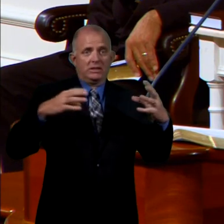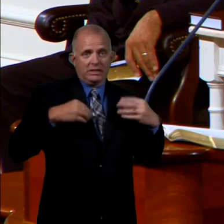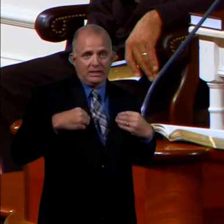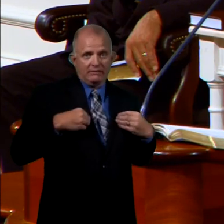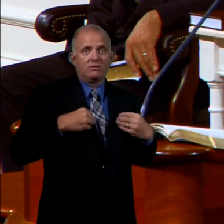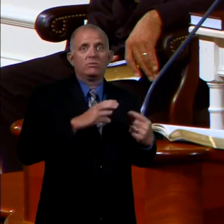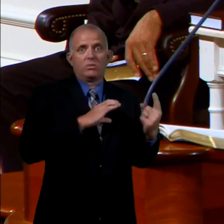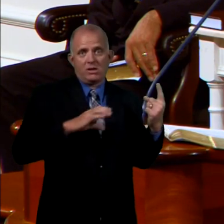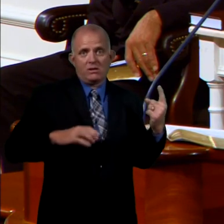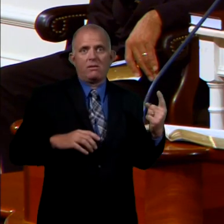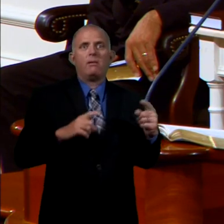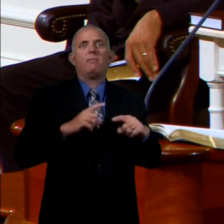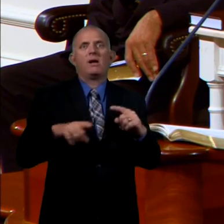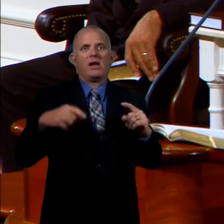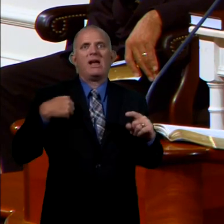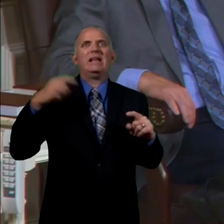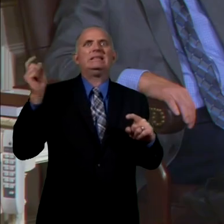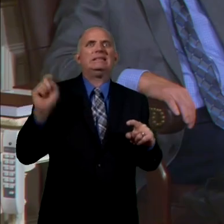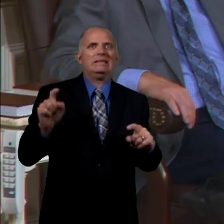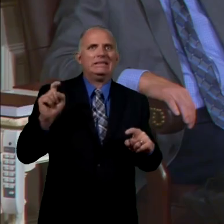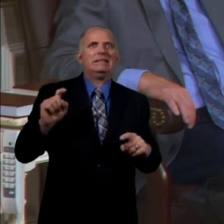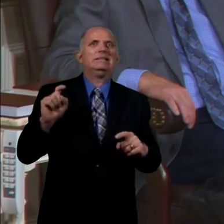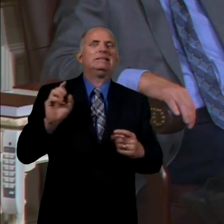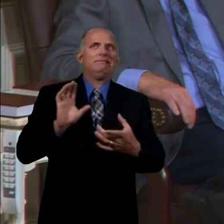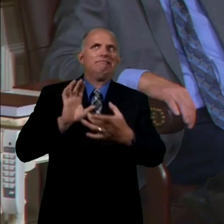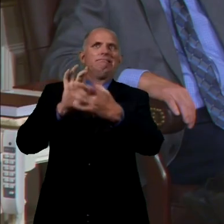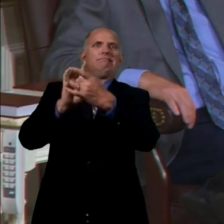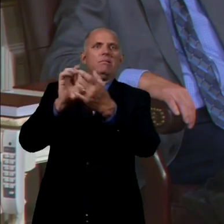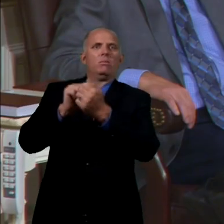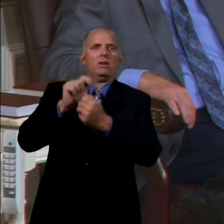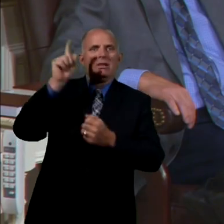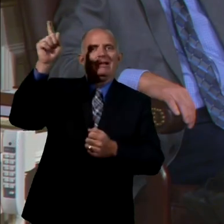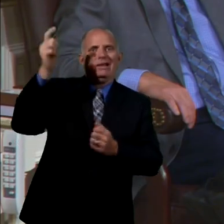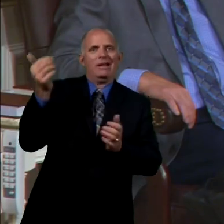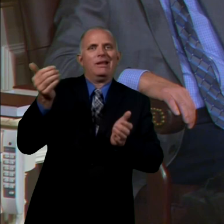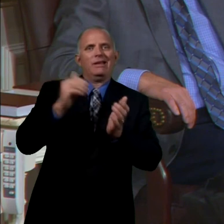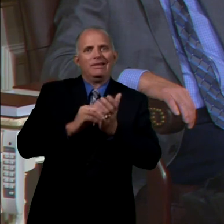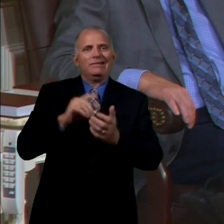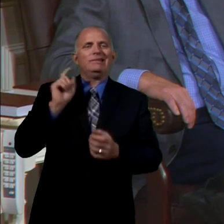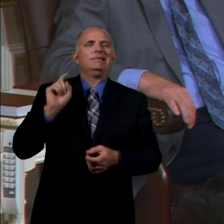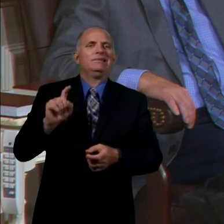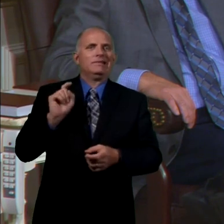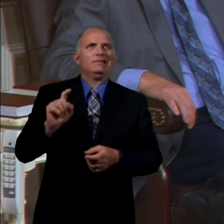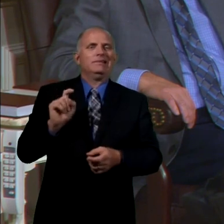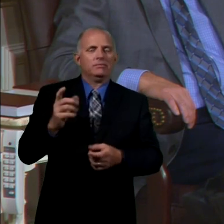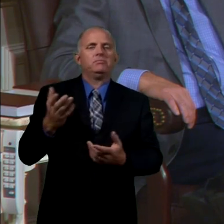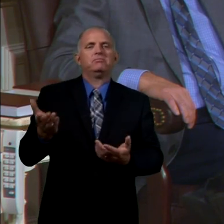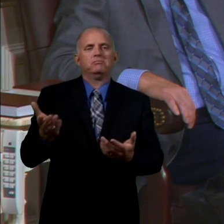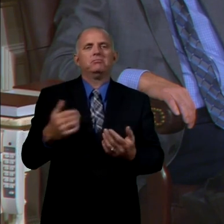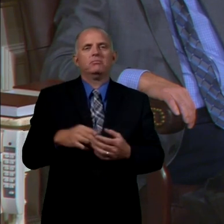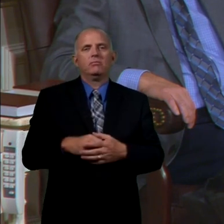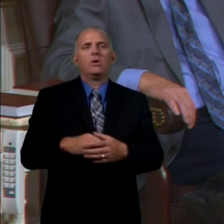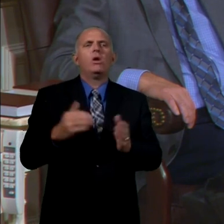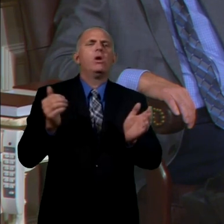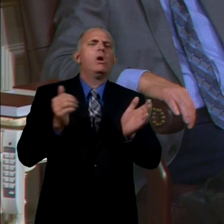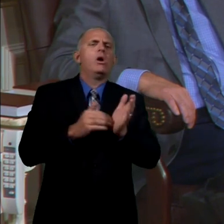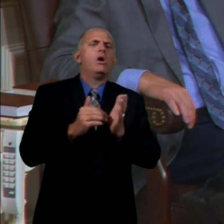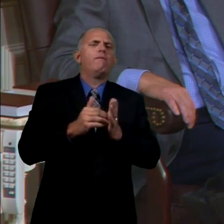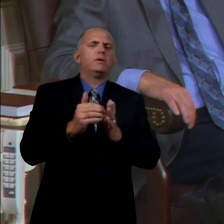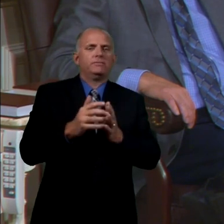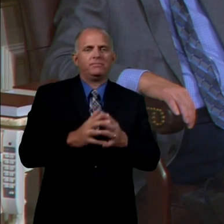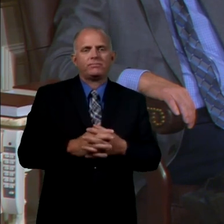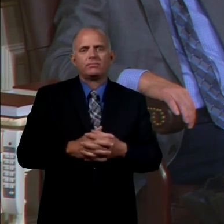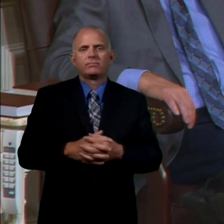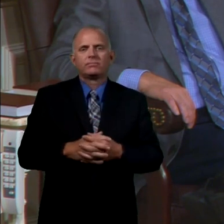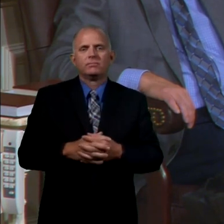I need to reconnect to you. I need to do this often because I get